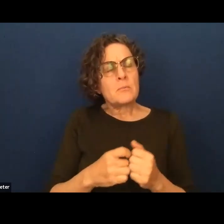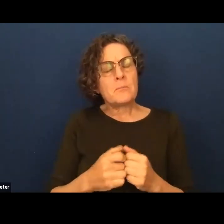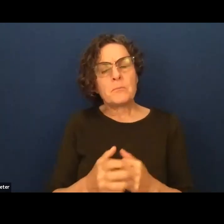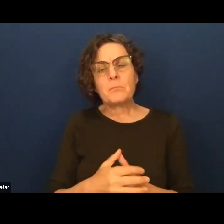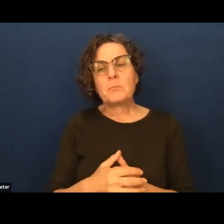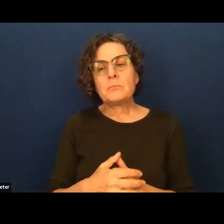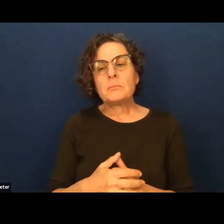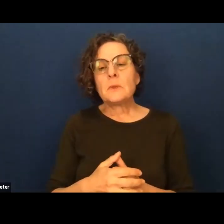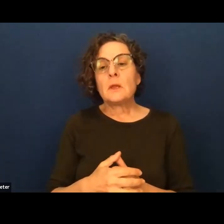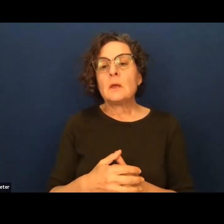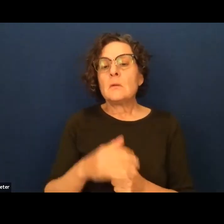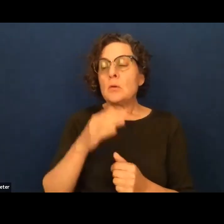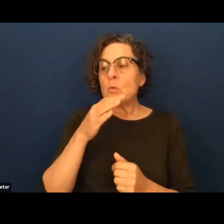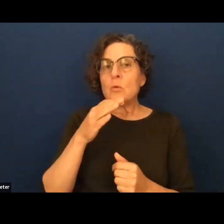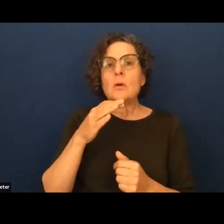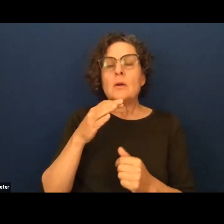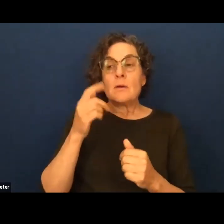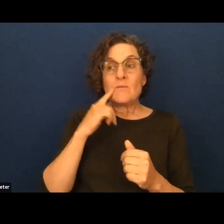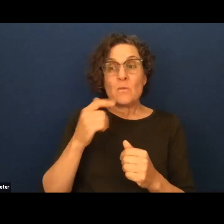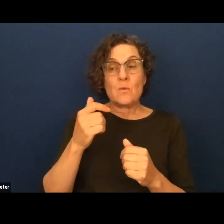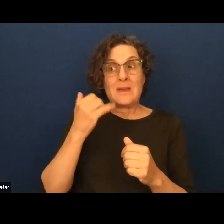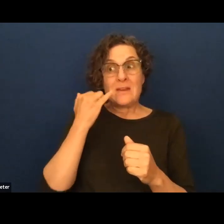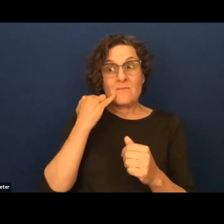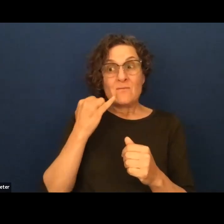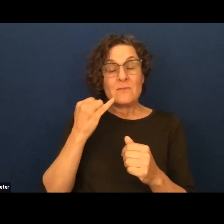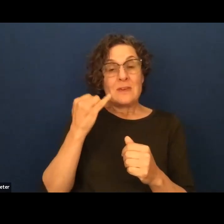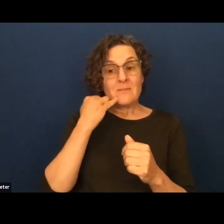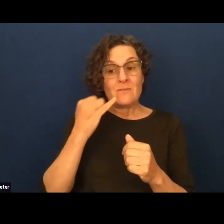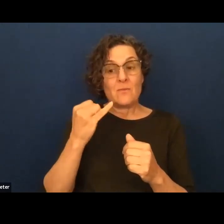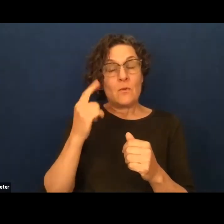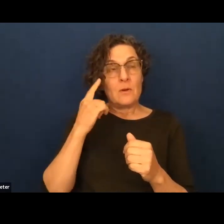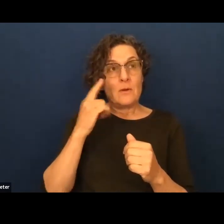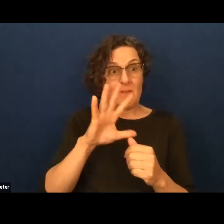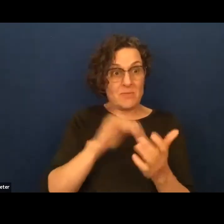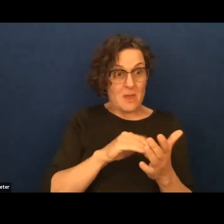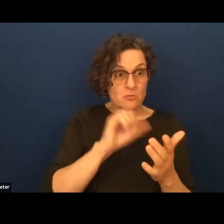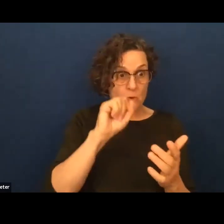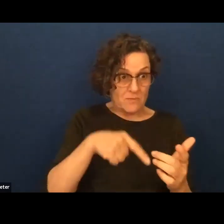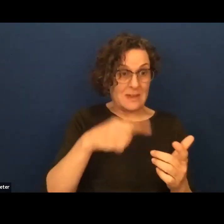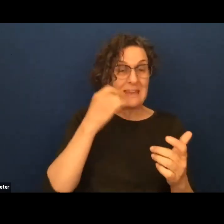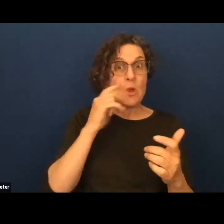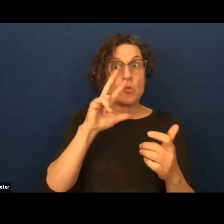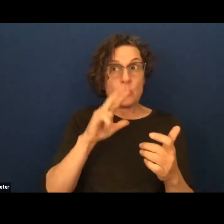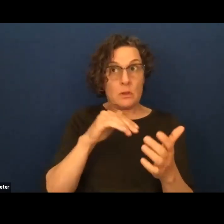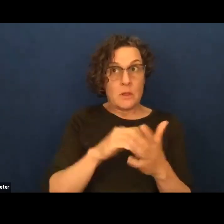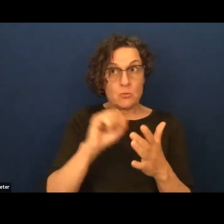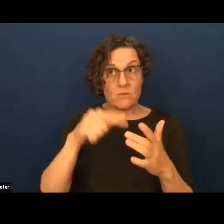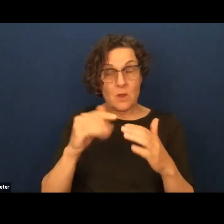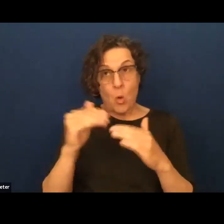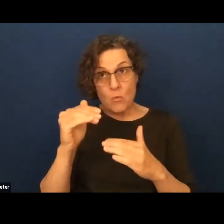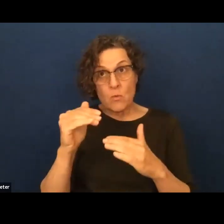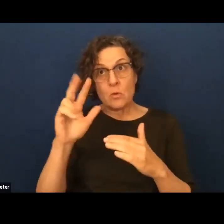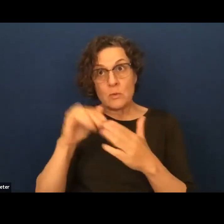Oh, every 3,000 square feet over the 5,000, it's one additional sample